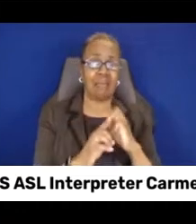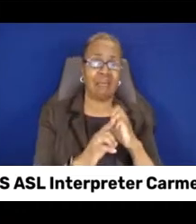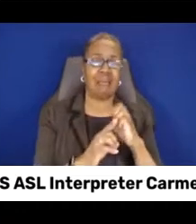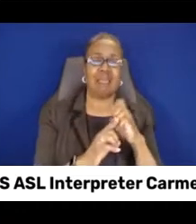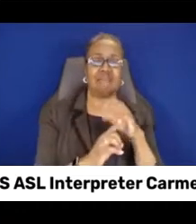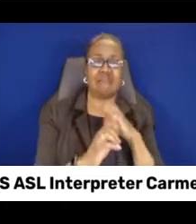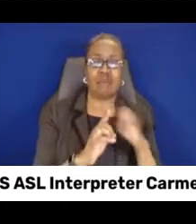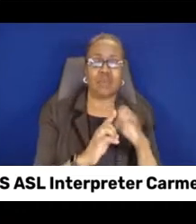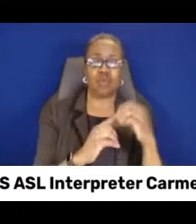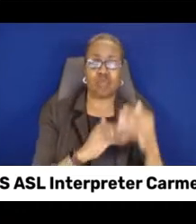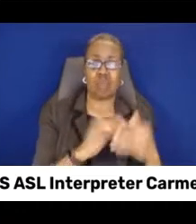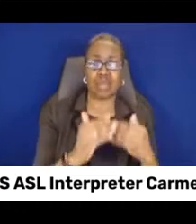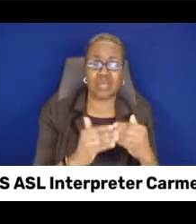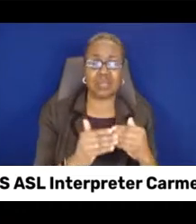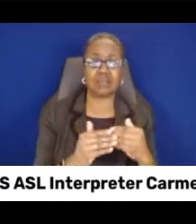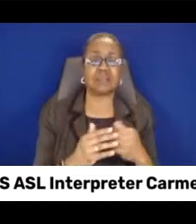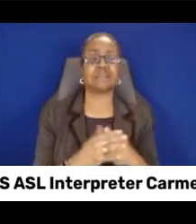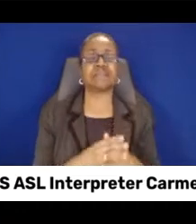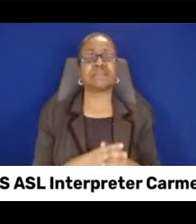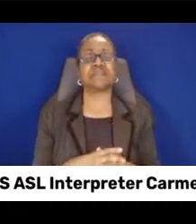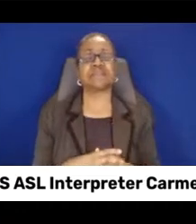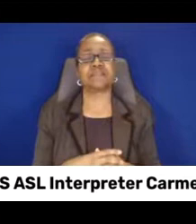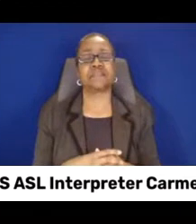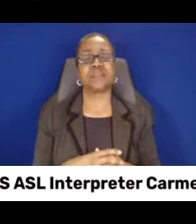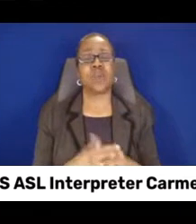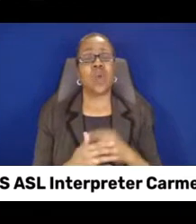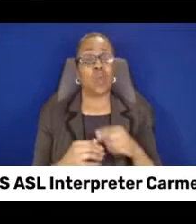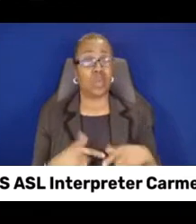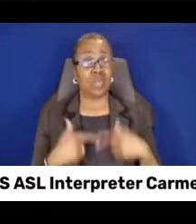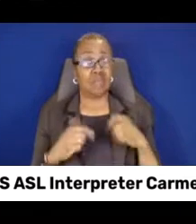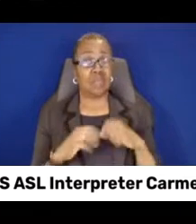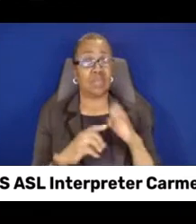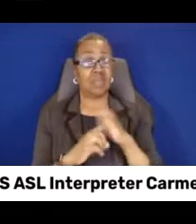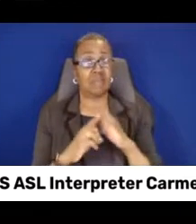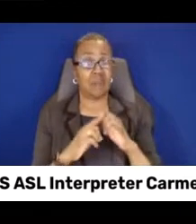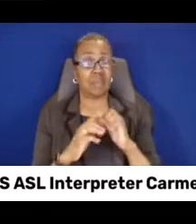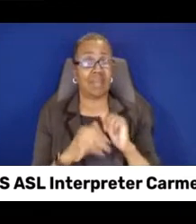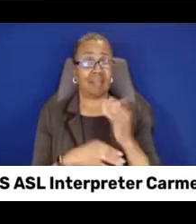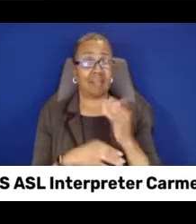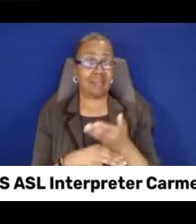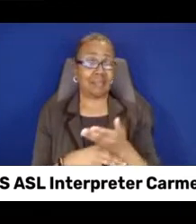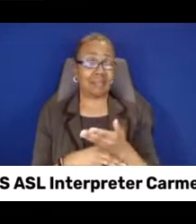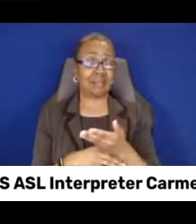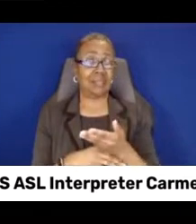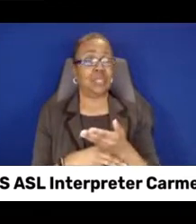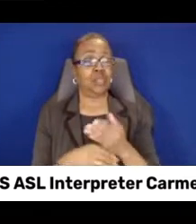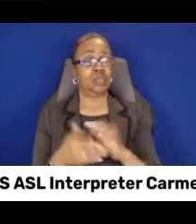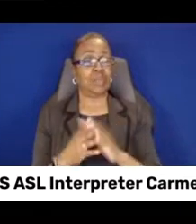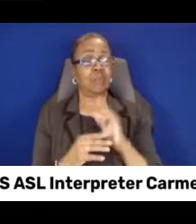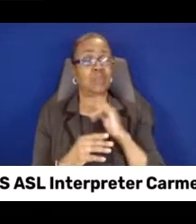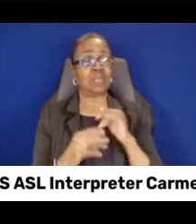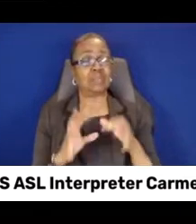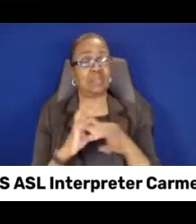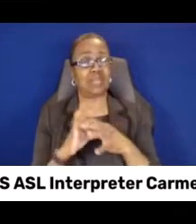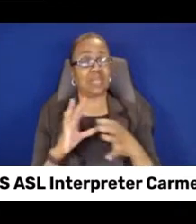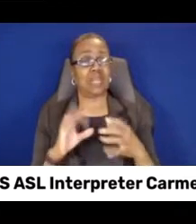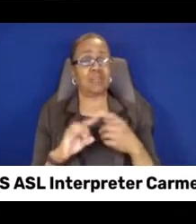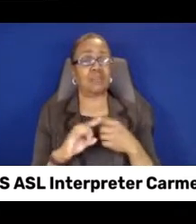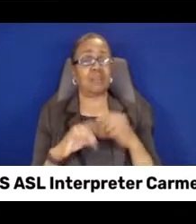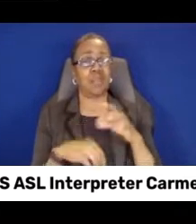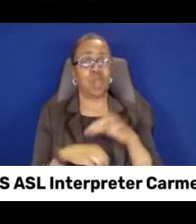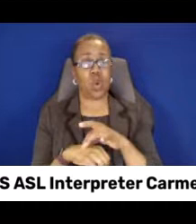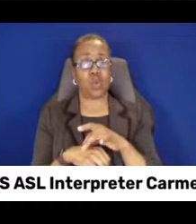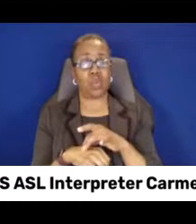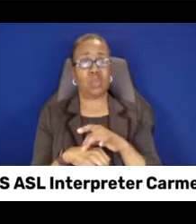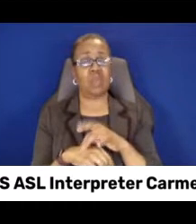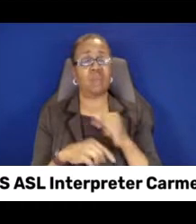process. So she says, when you live in an environment like this, you get really disconnected from the earth,